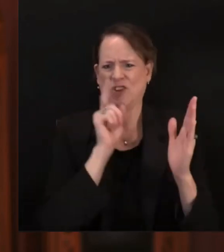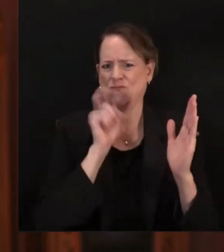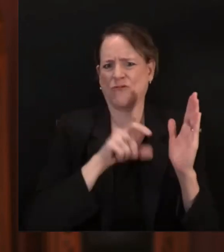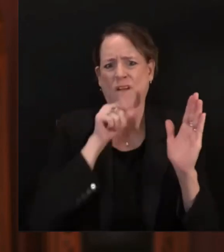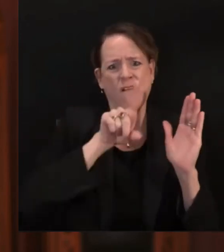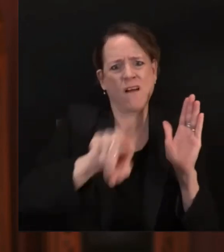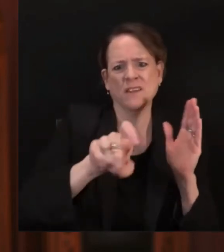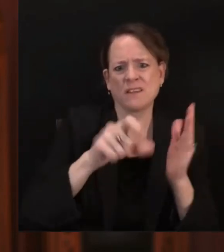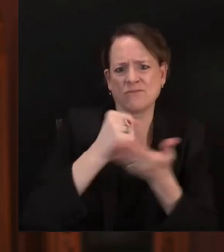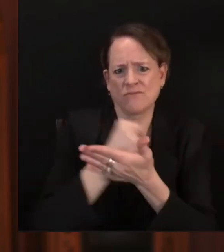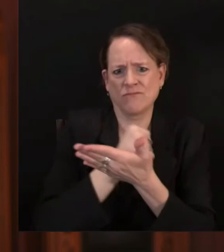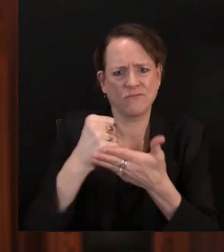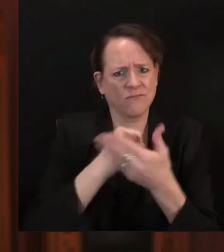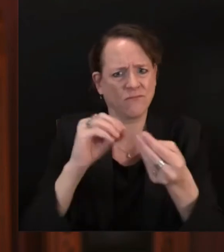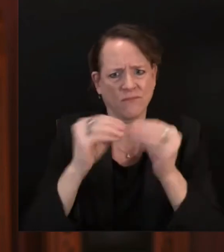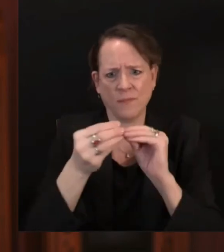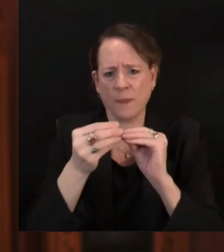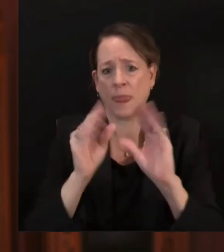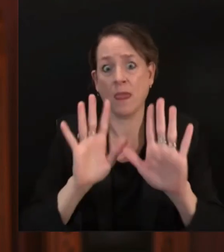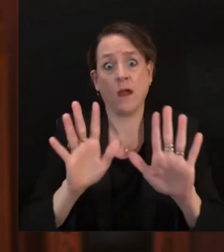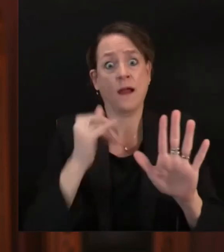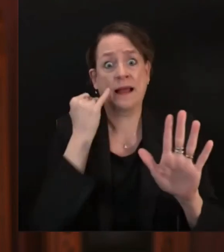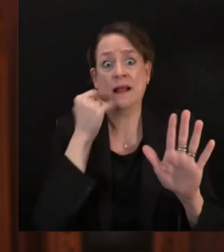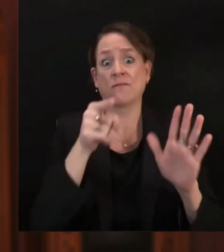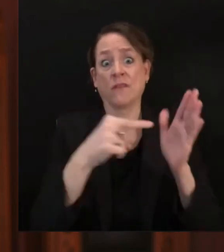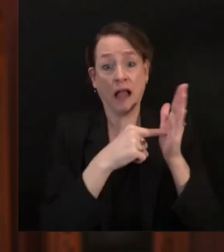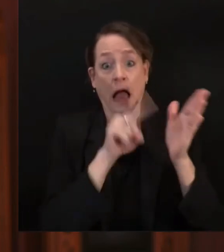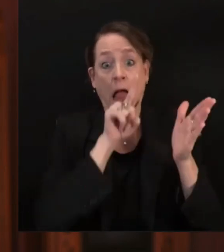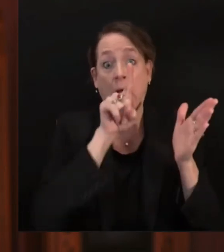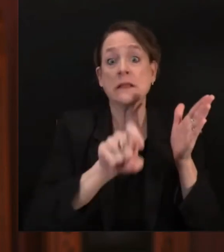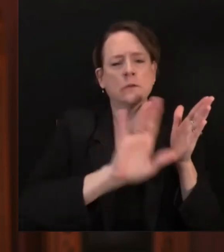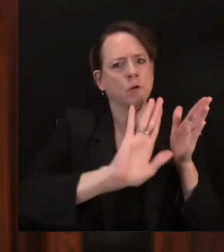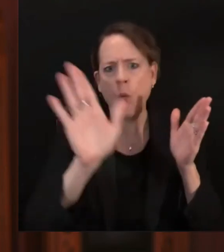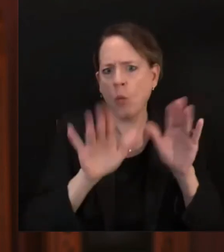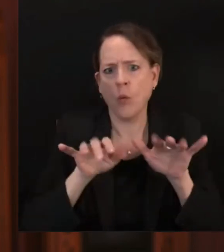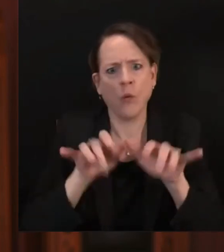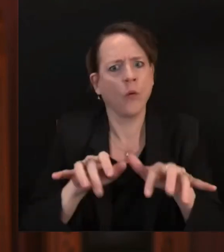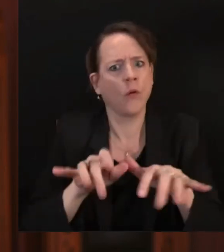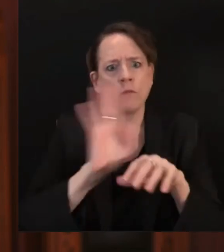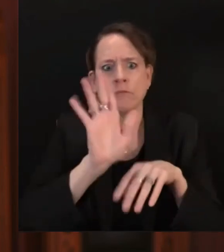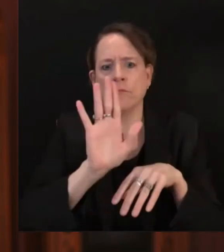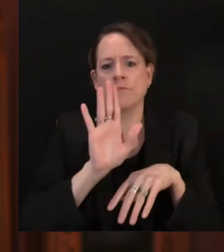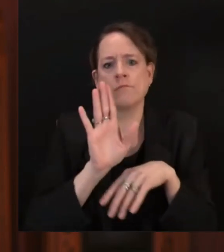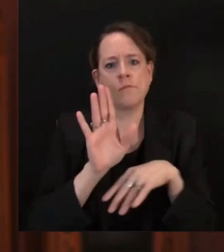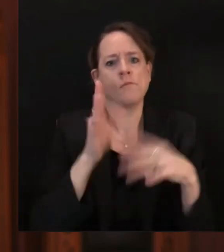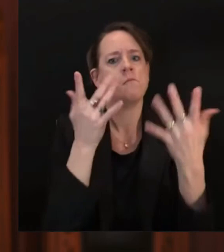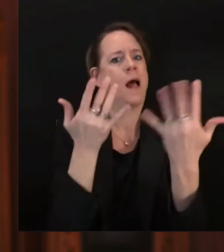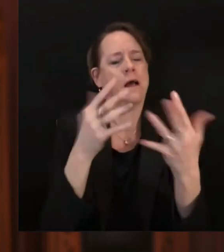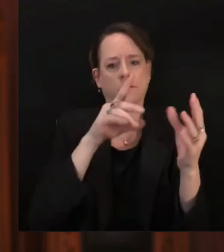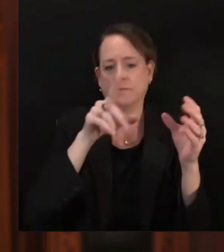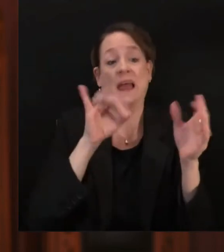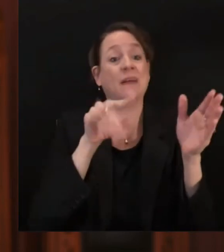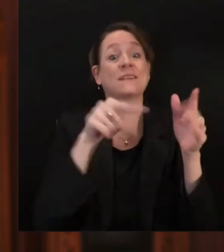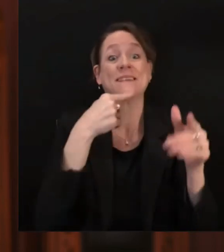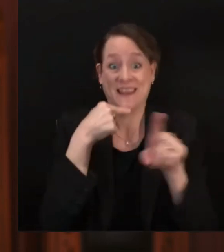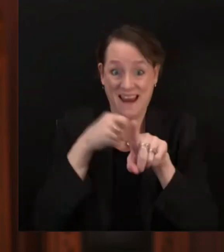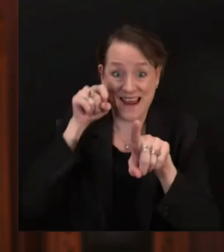numbers, but to exit and go back into the application and try again.